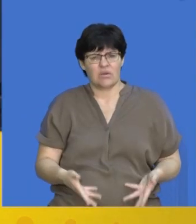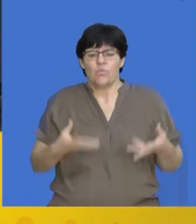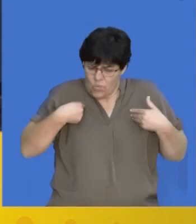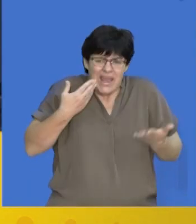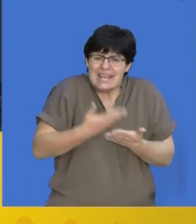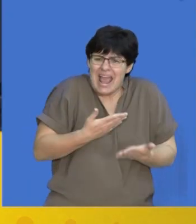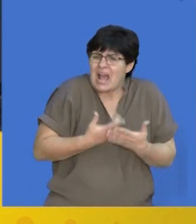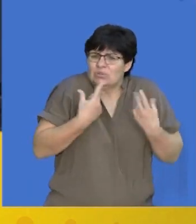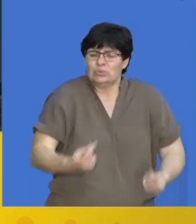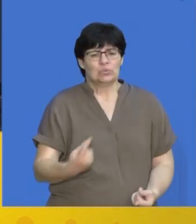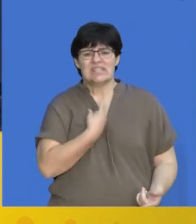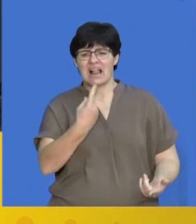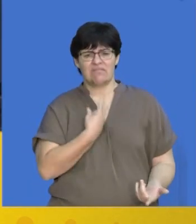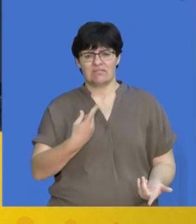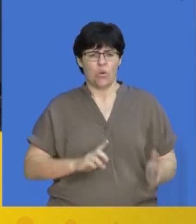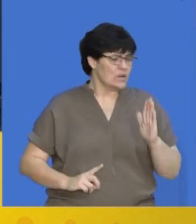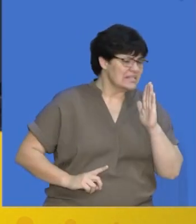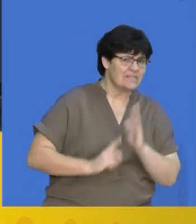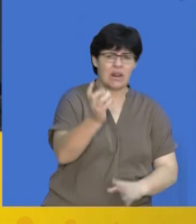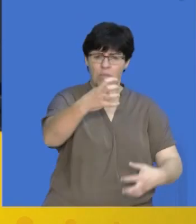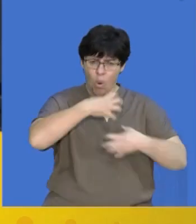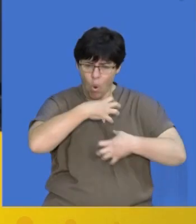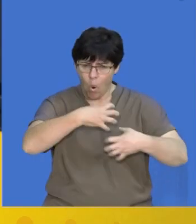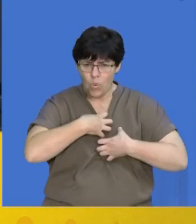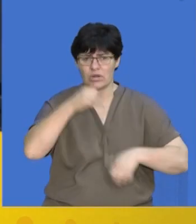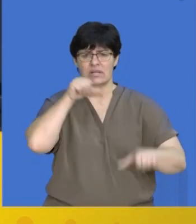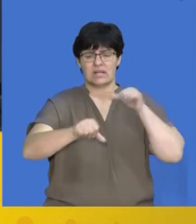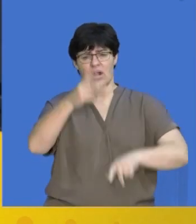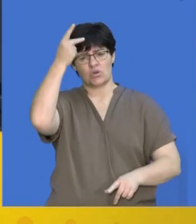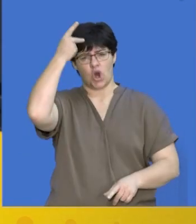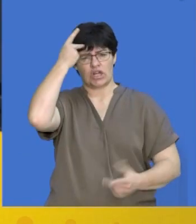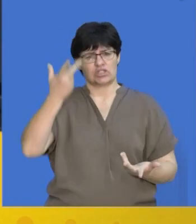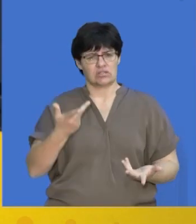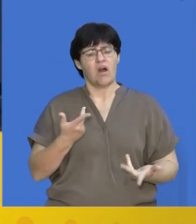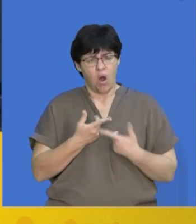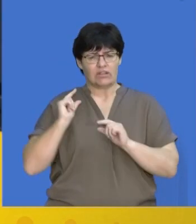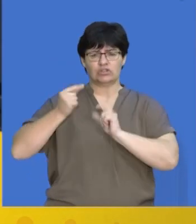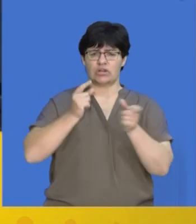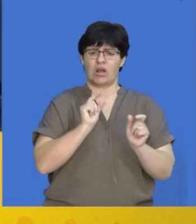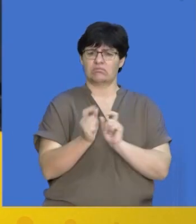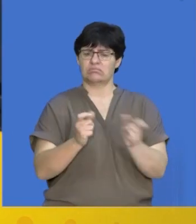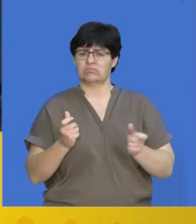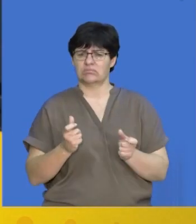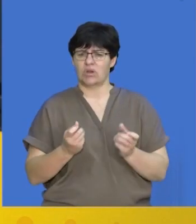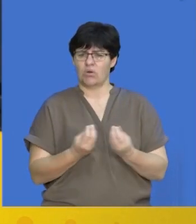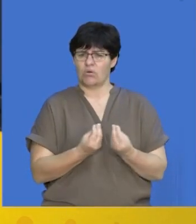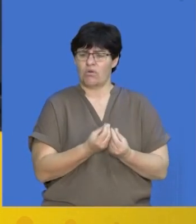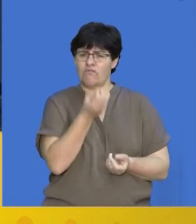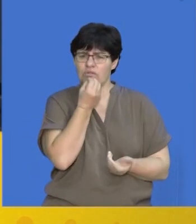ability in this country to develop our own scientific knowledge of genetically modified crops. So